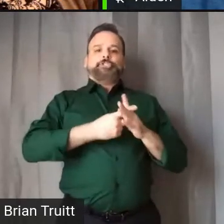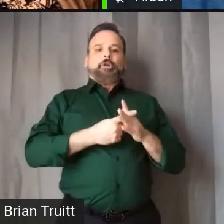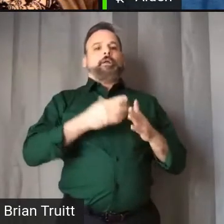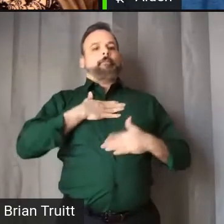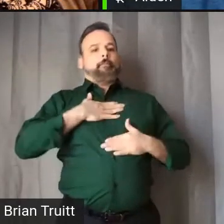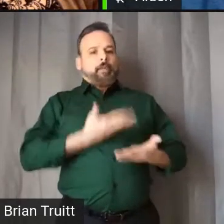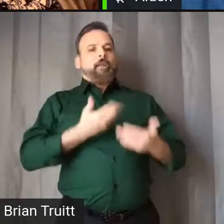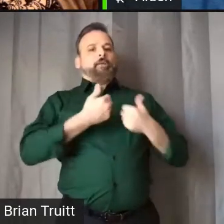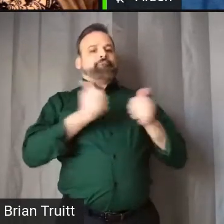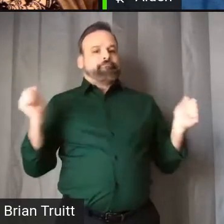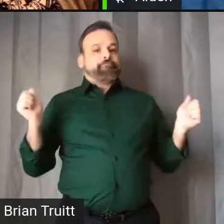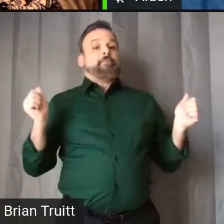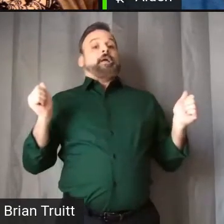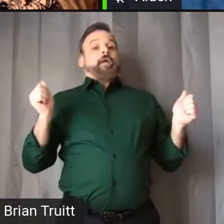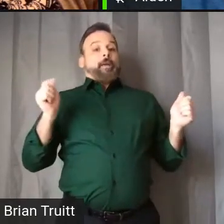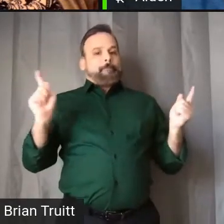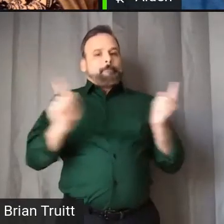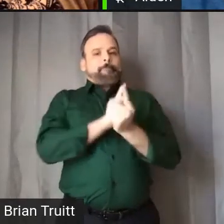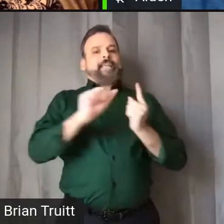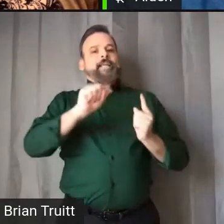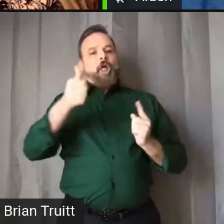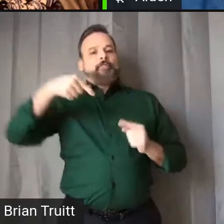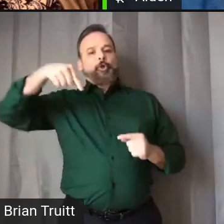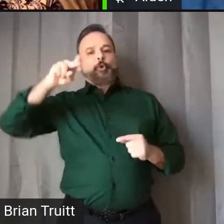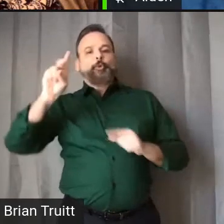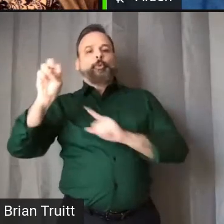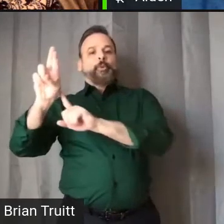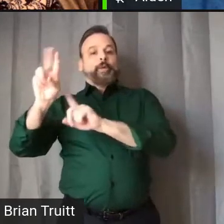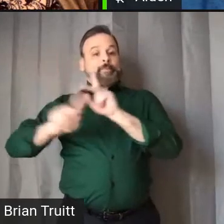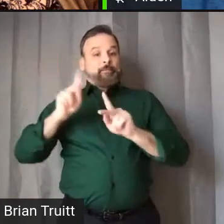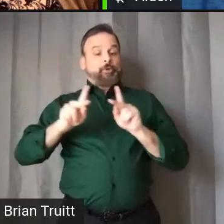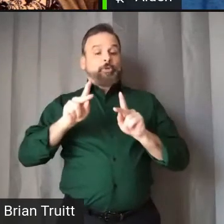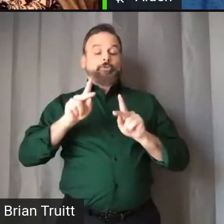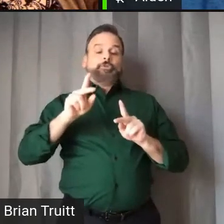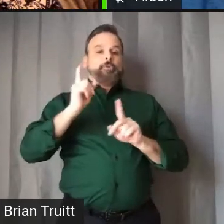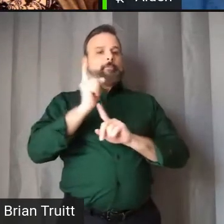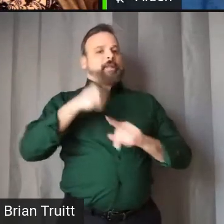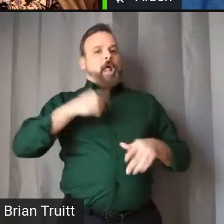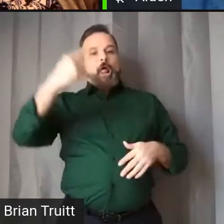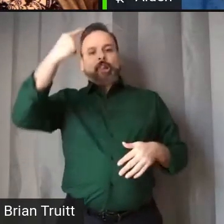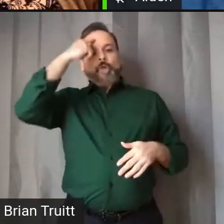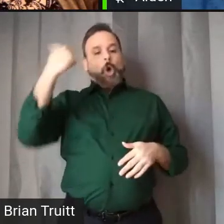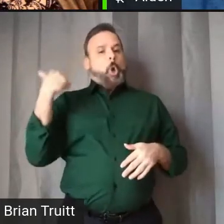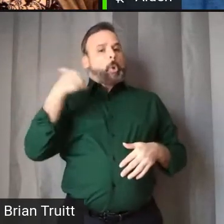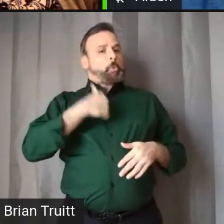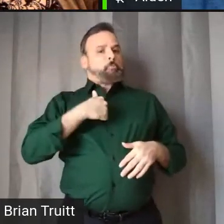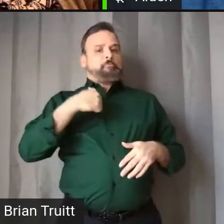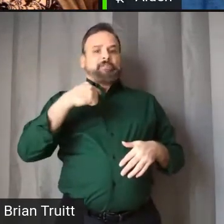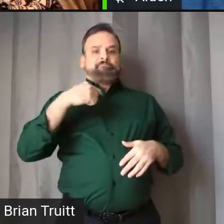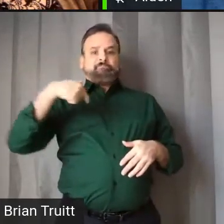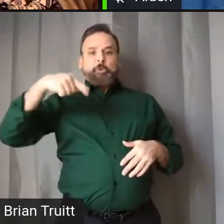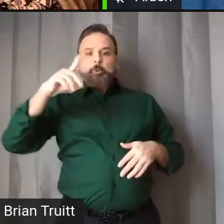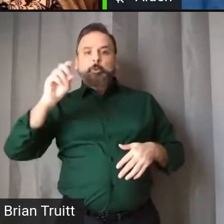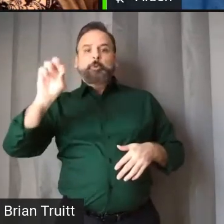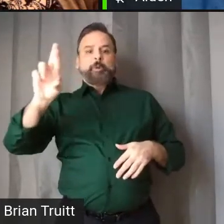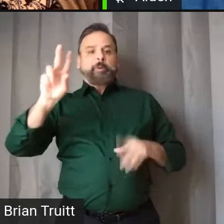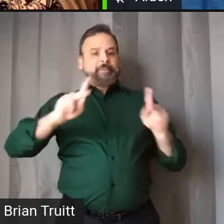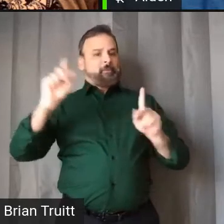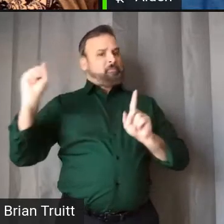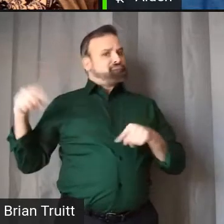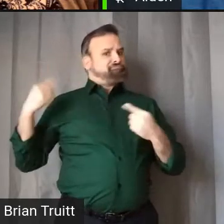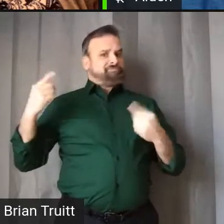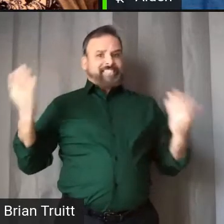until I started meeting other queer people. So as soon as I thought like, oh, we've always been here, that's when I was really able to put